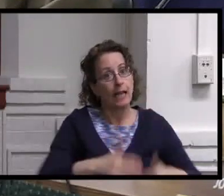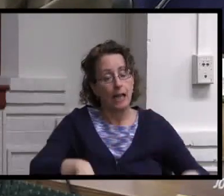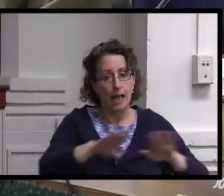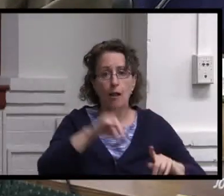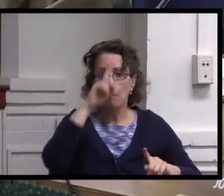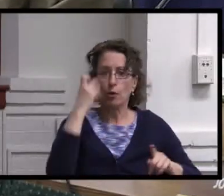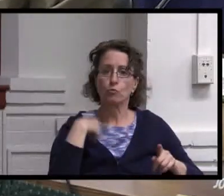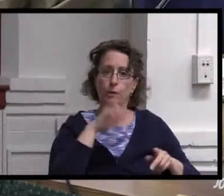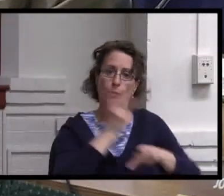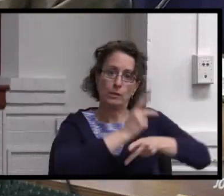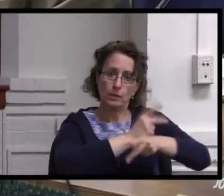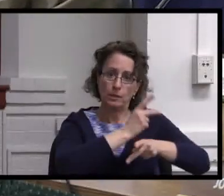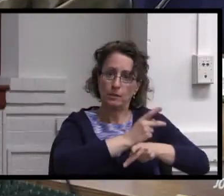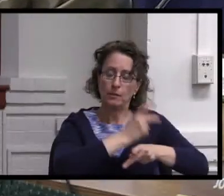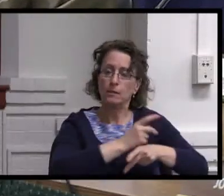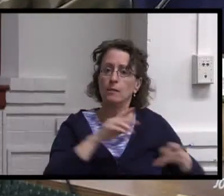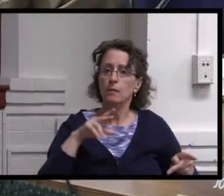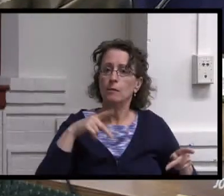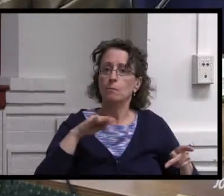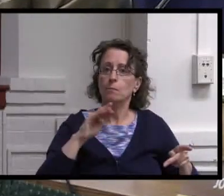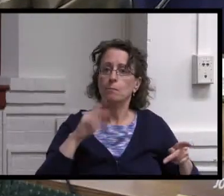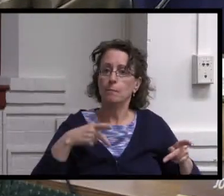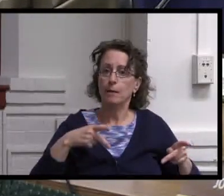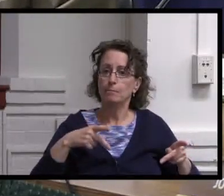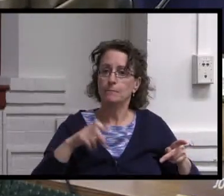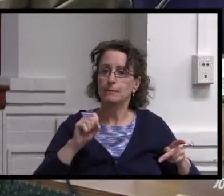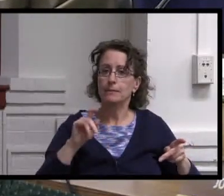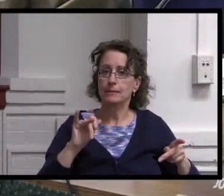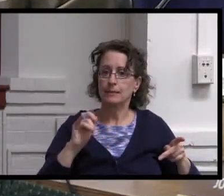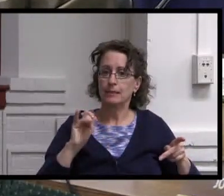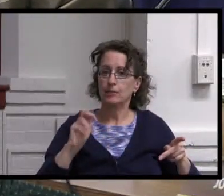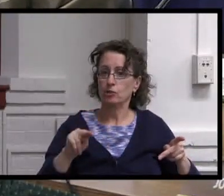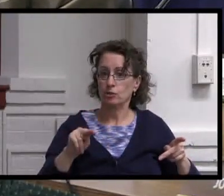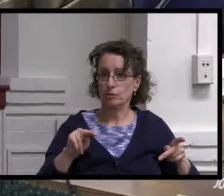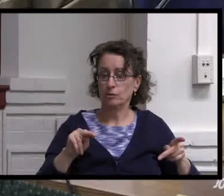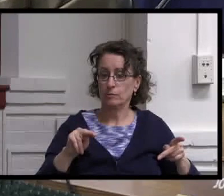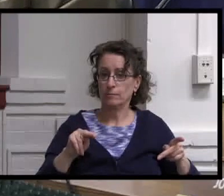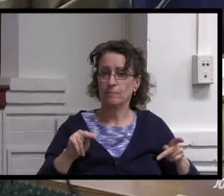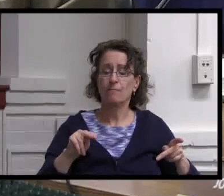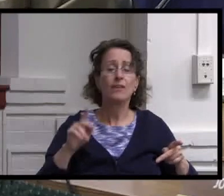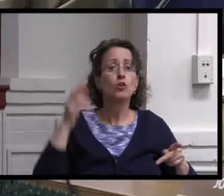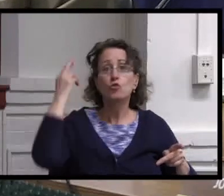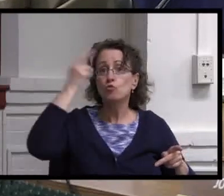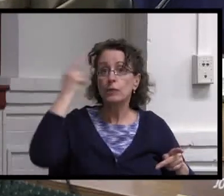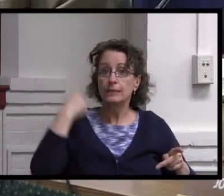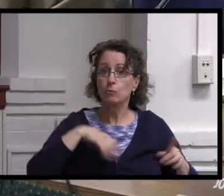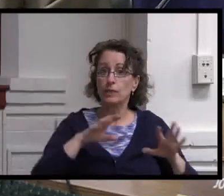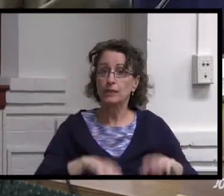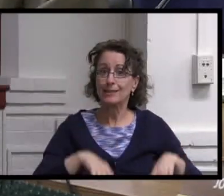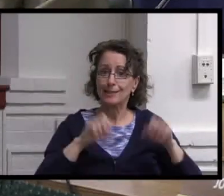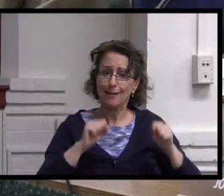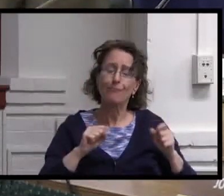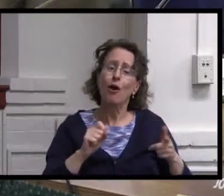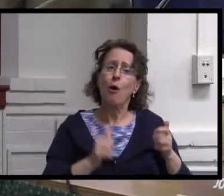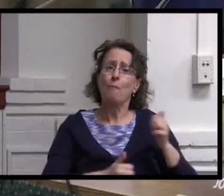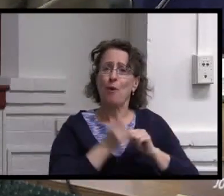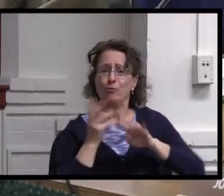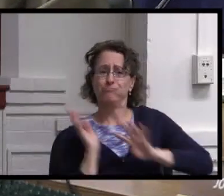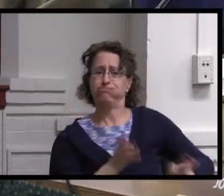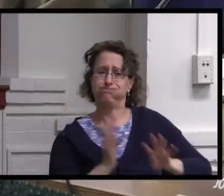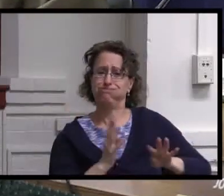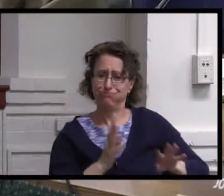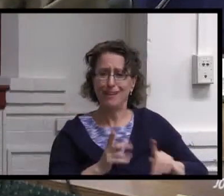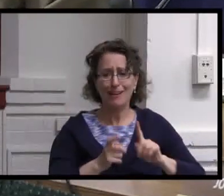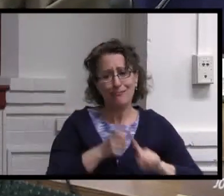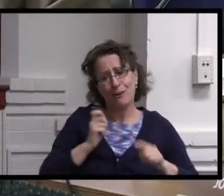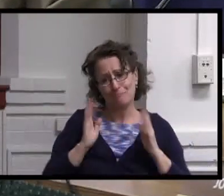for the expenses that we've incurred there, and now we're actually going to own the facility because of the fact that the vast majority of the sewage that's being processed there, pumped through into